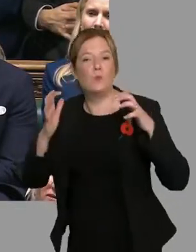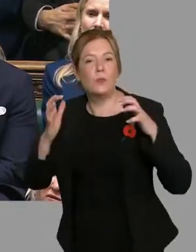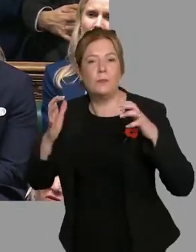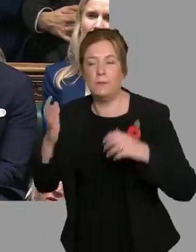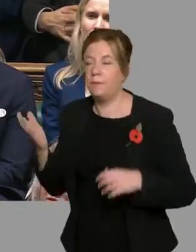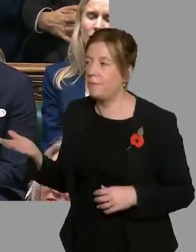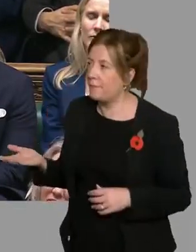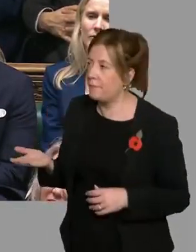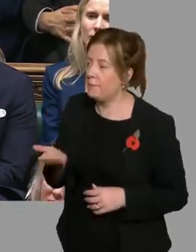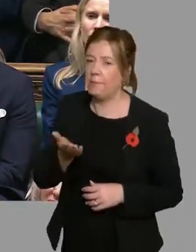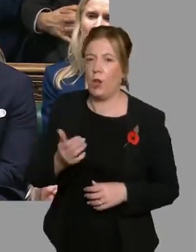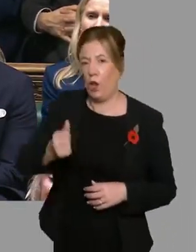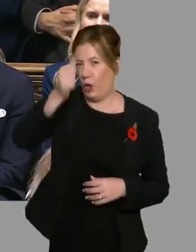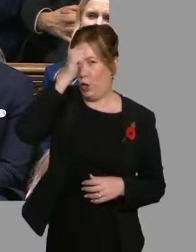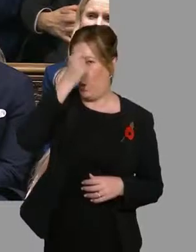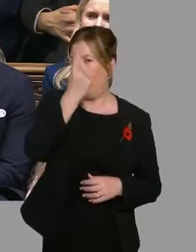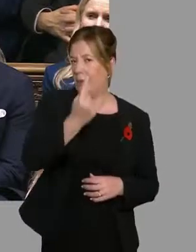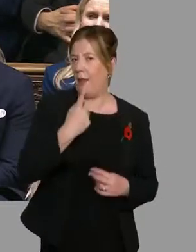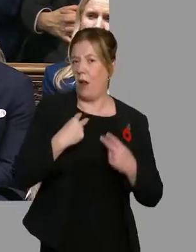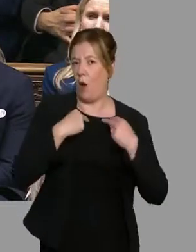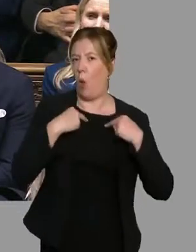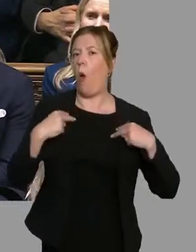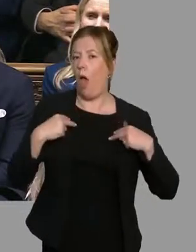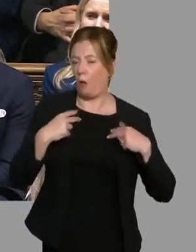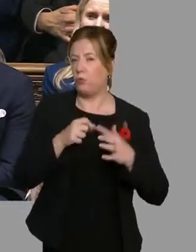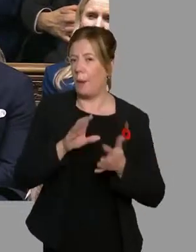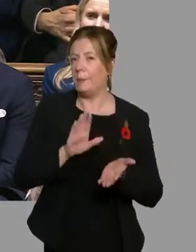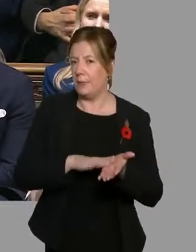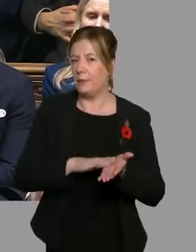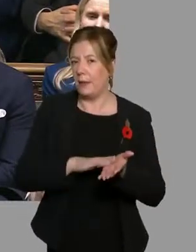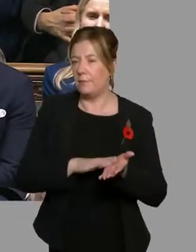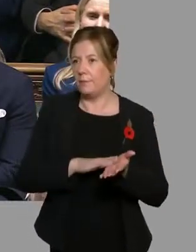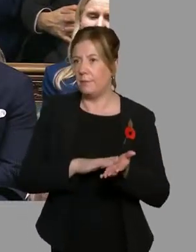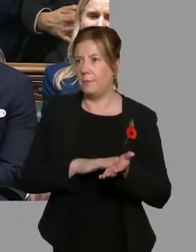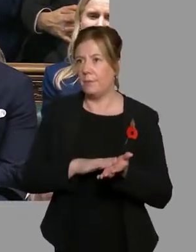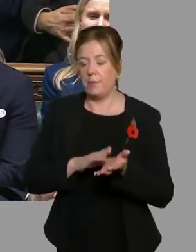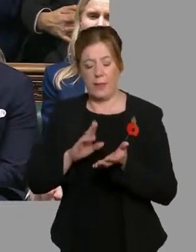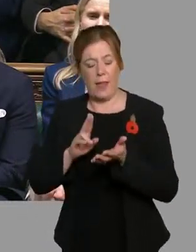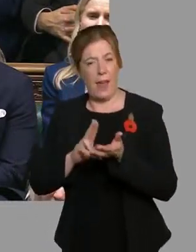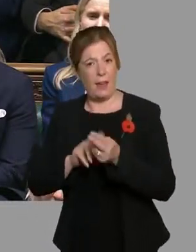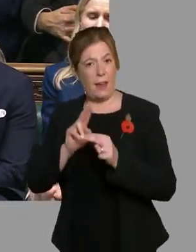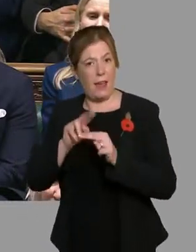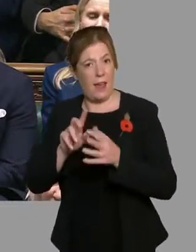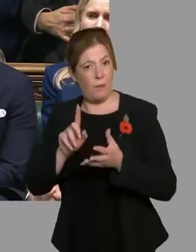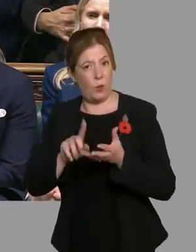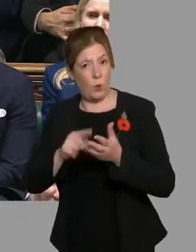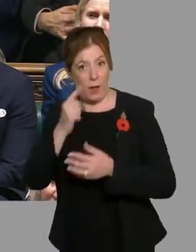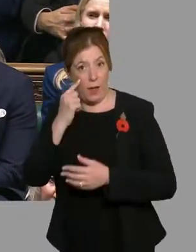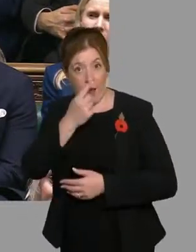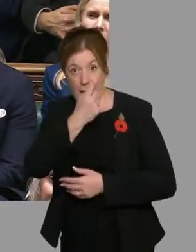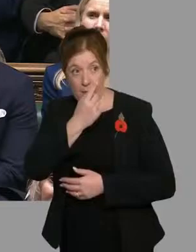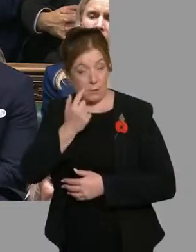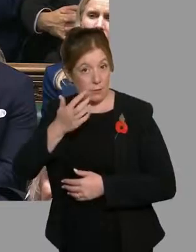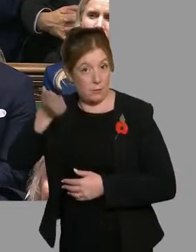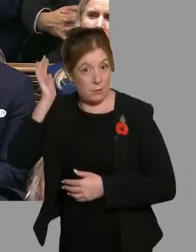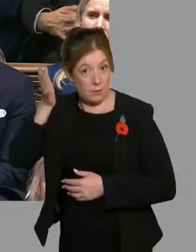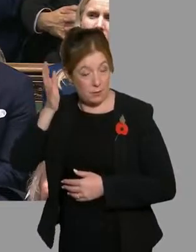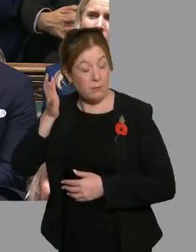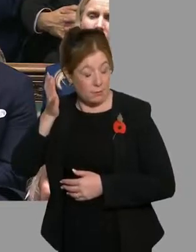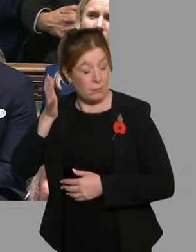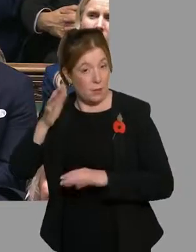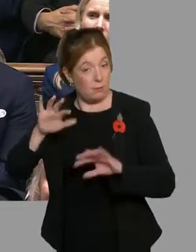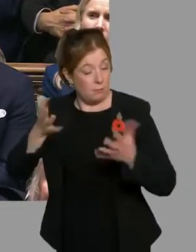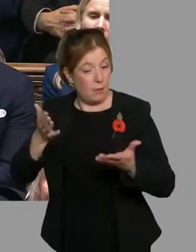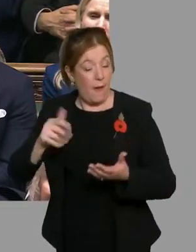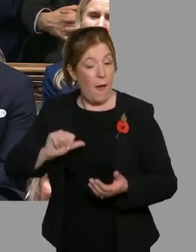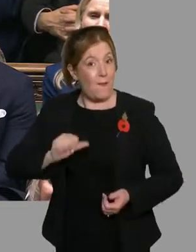in organisations such as the NFU that smaller family farms of average size, 250 acres, are going to be